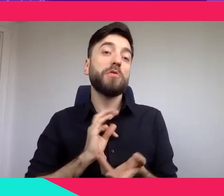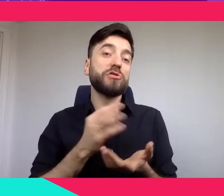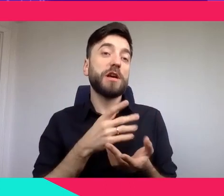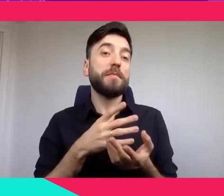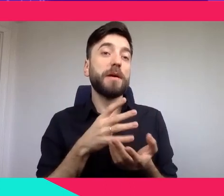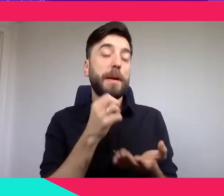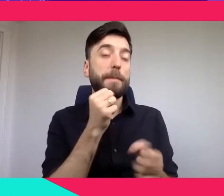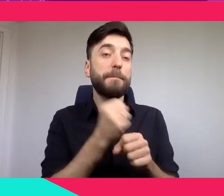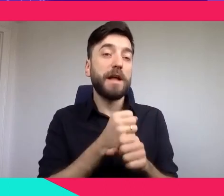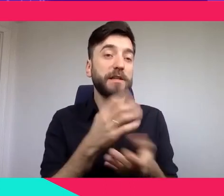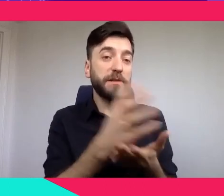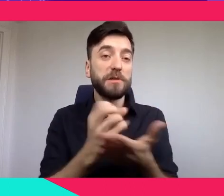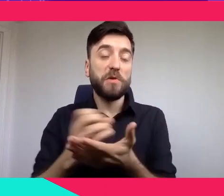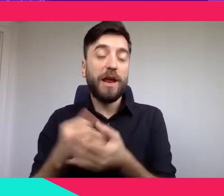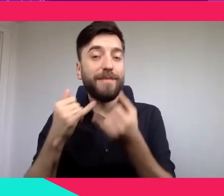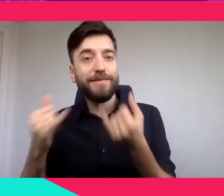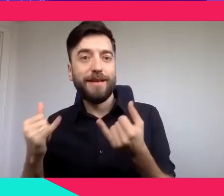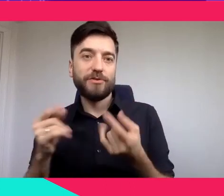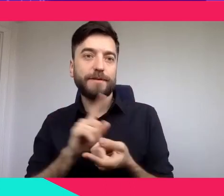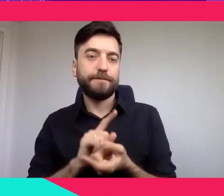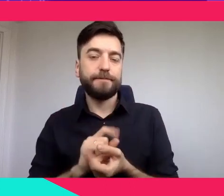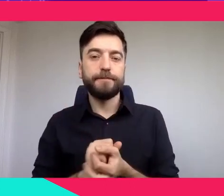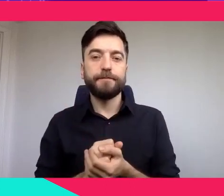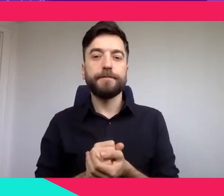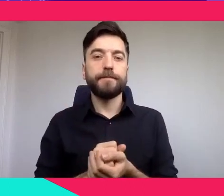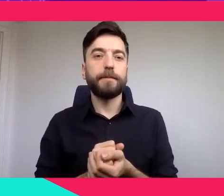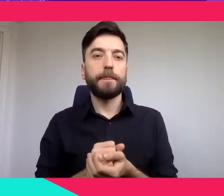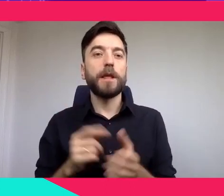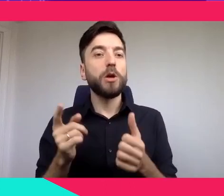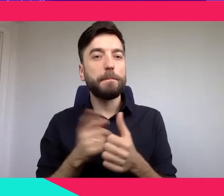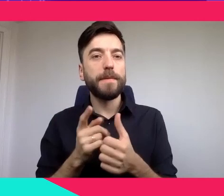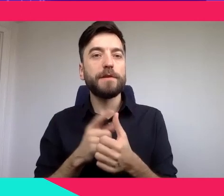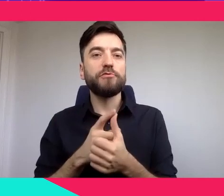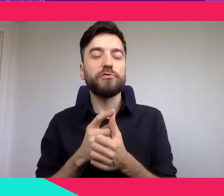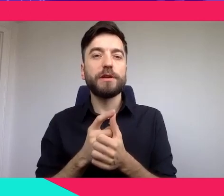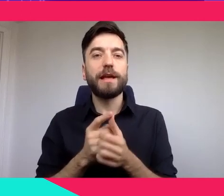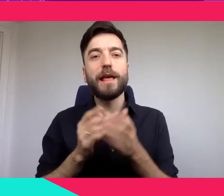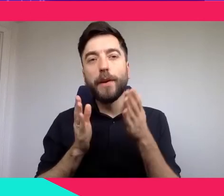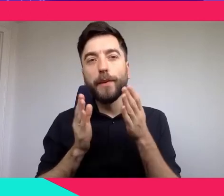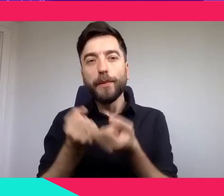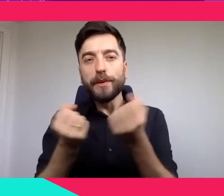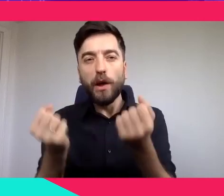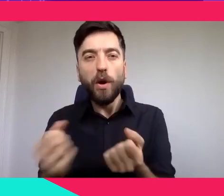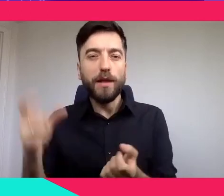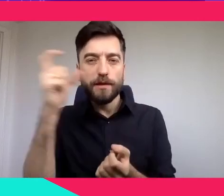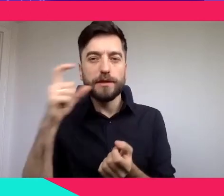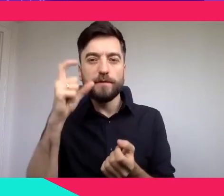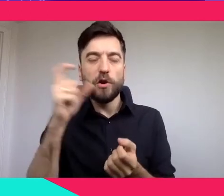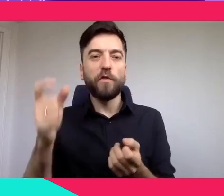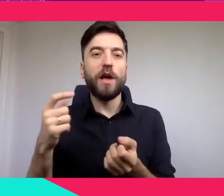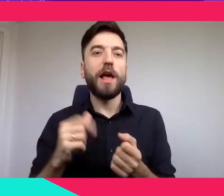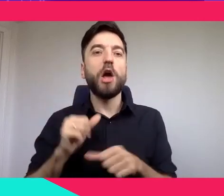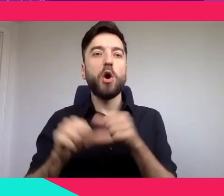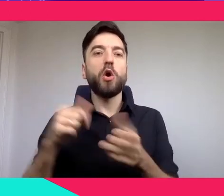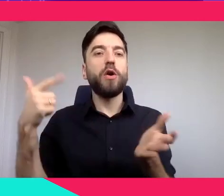Since the first digital strategy that we wrote at SMK back in 2009, we promised ourselves and our